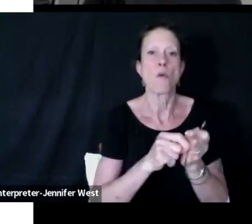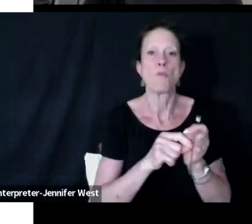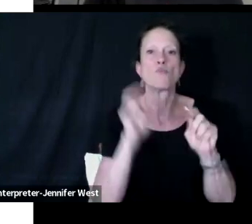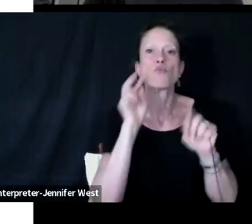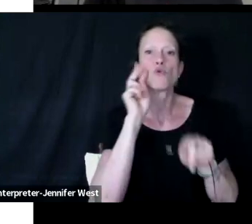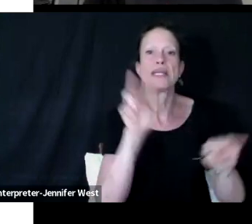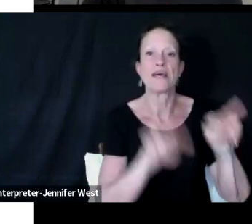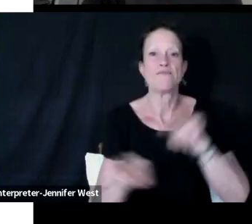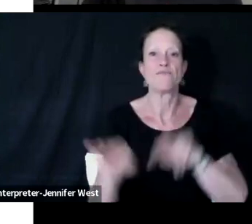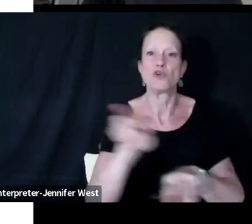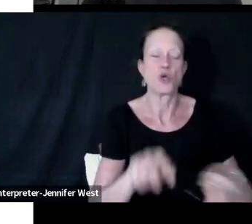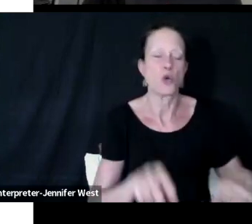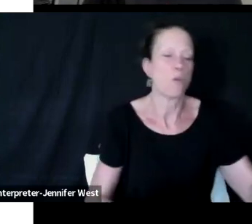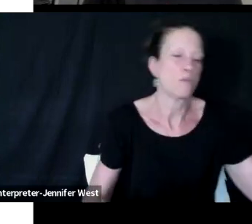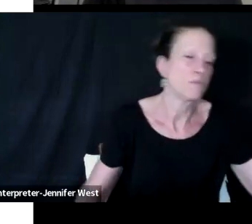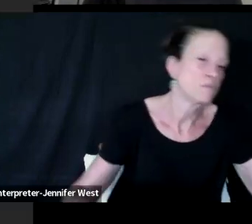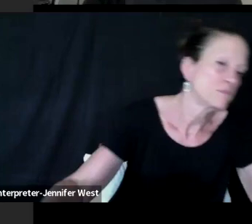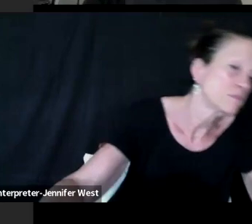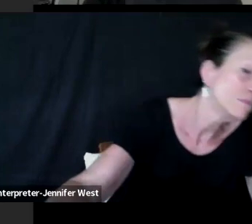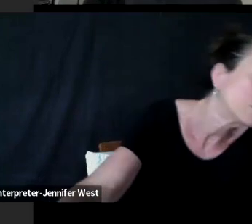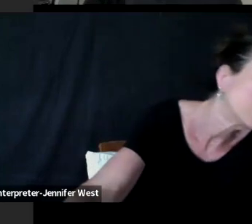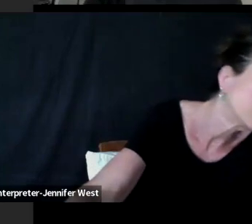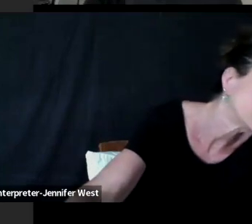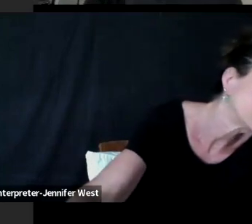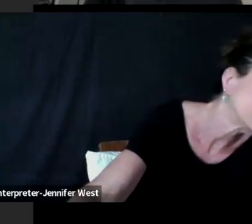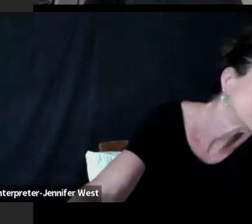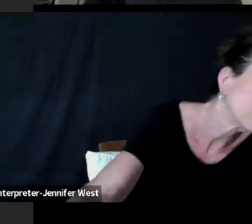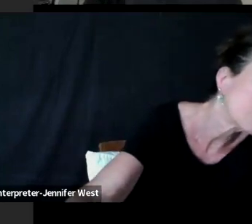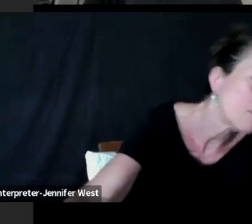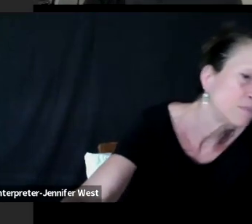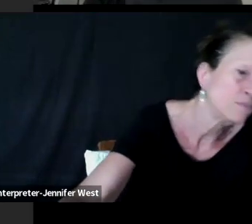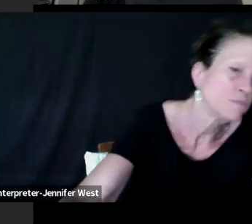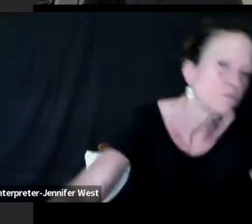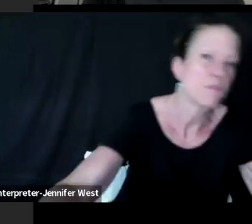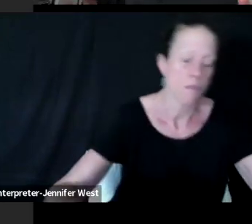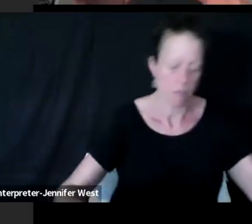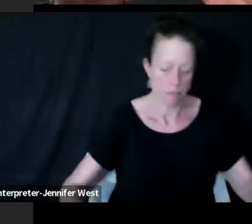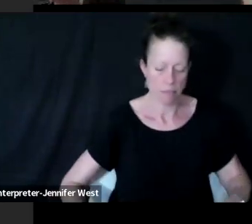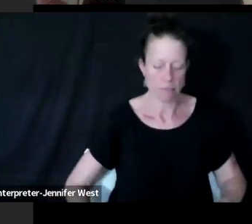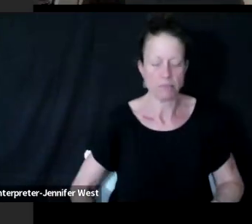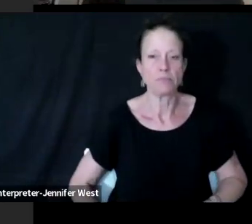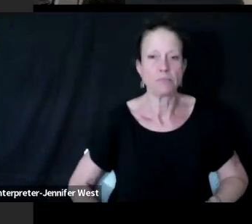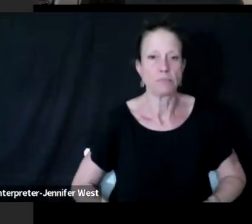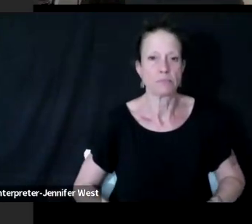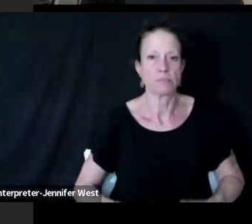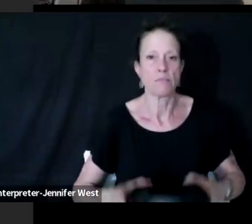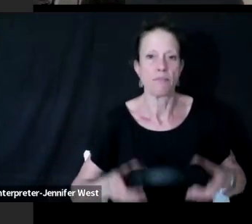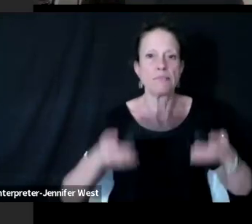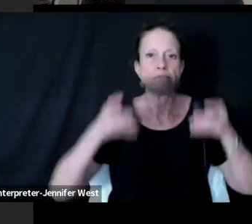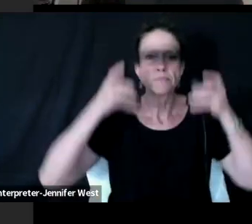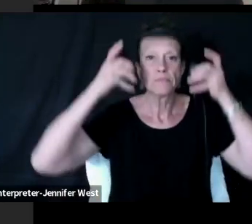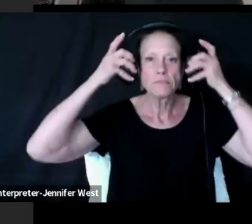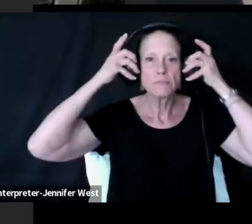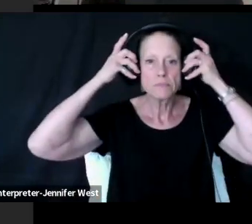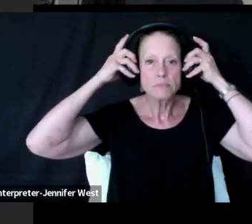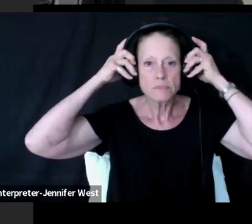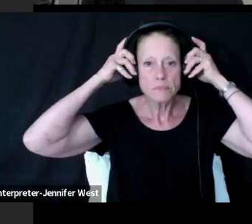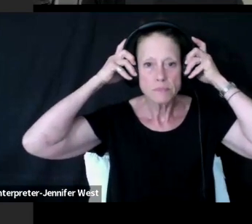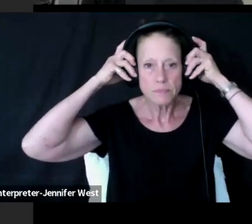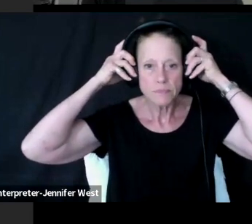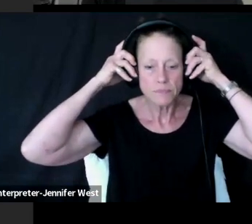this is basically the complete plan printed out. And what you're going to see here is Danny's